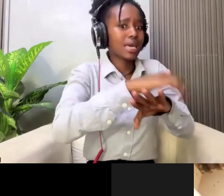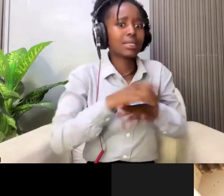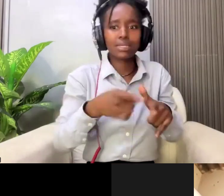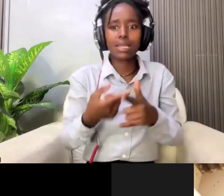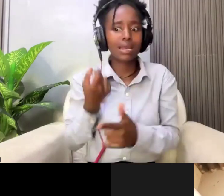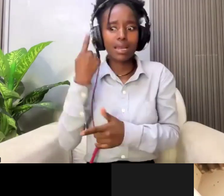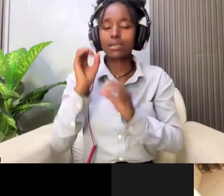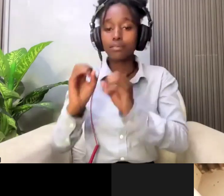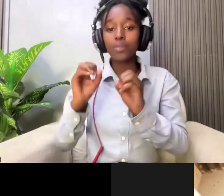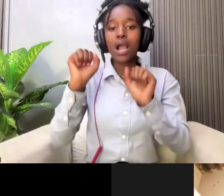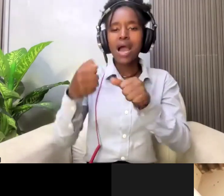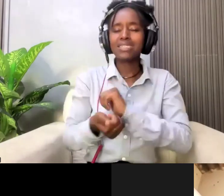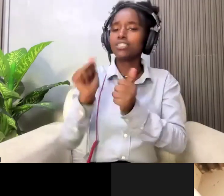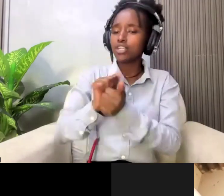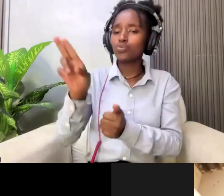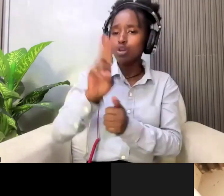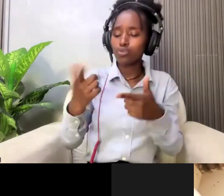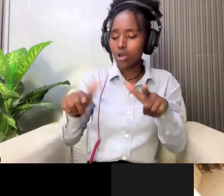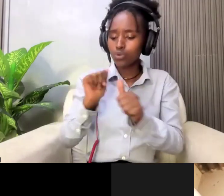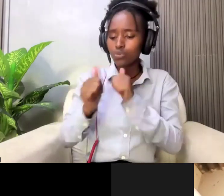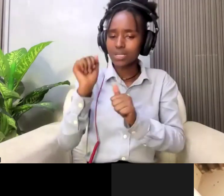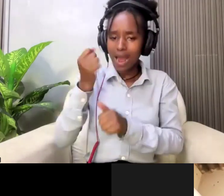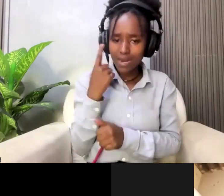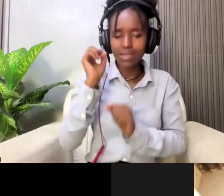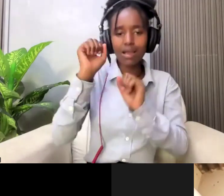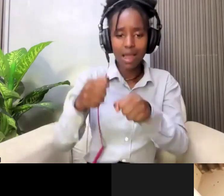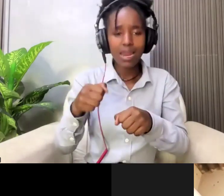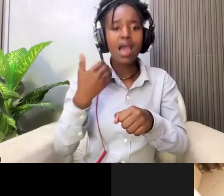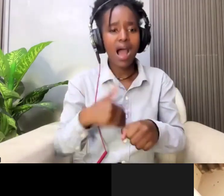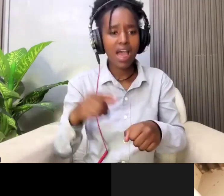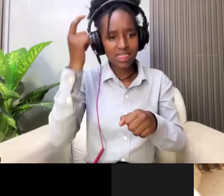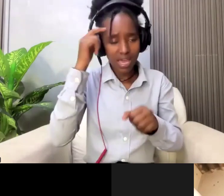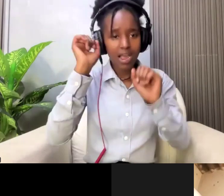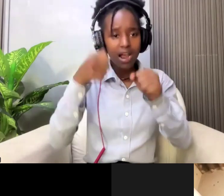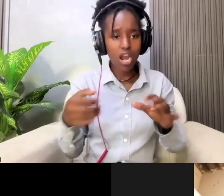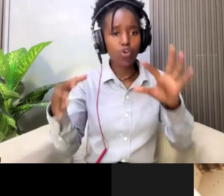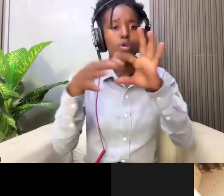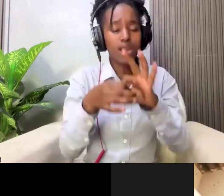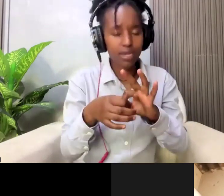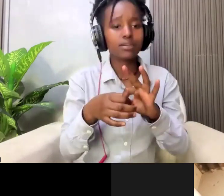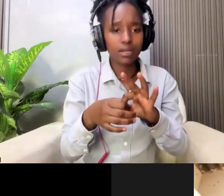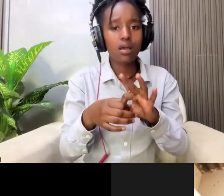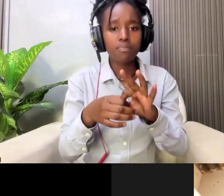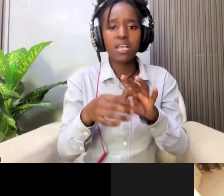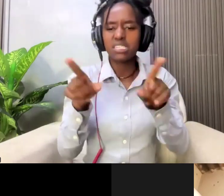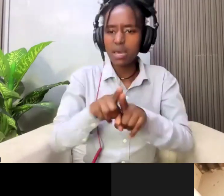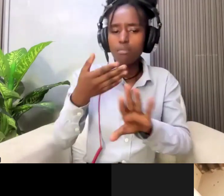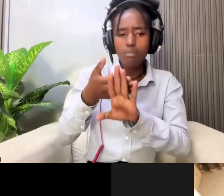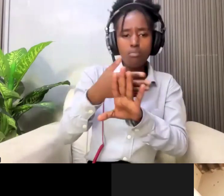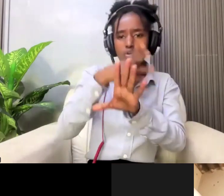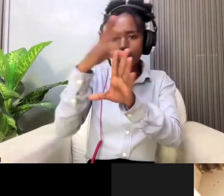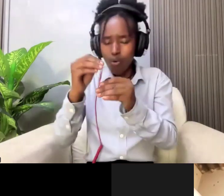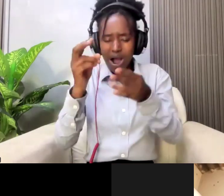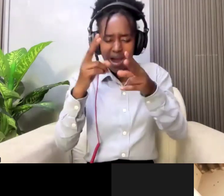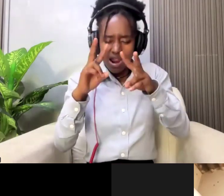to really identify this. And I think you should get together a brief of why we do this. We can work with you, but